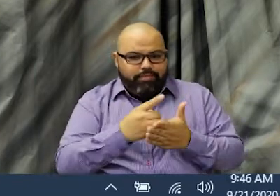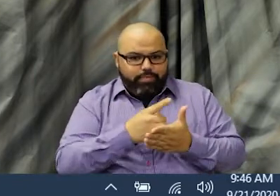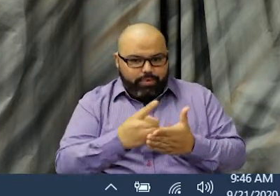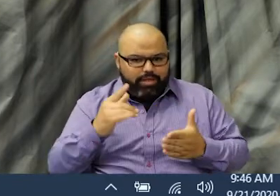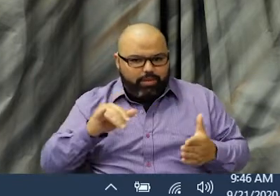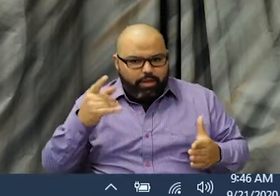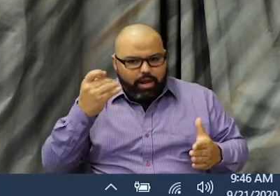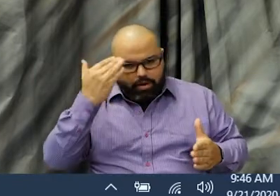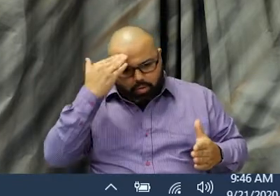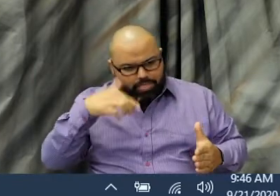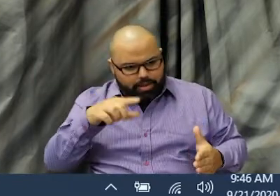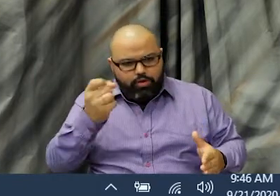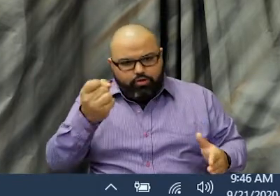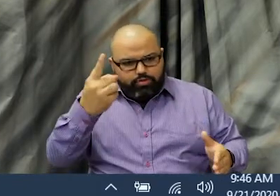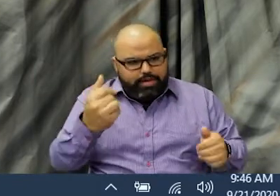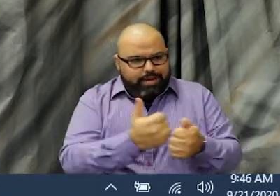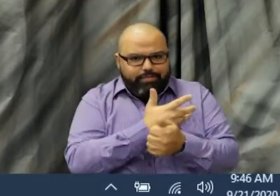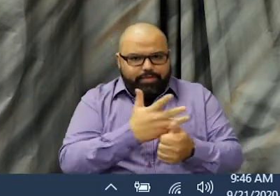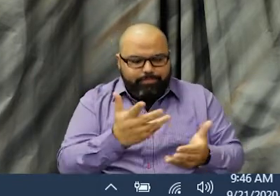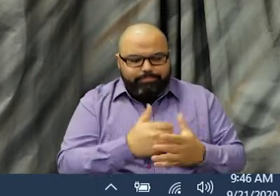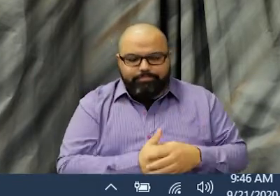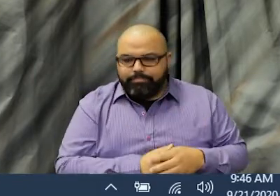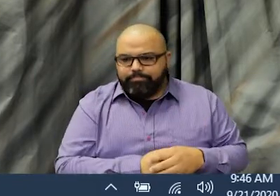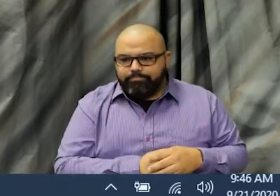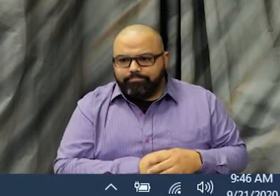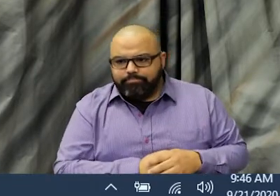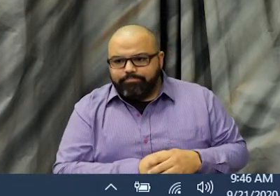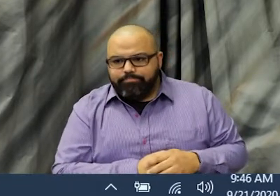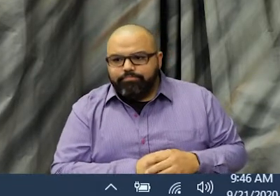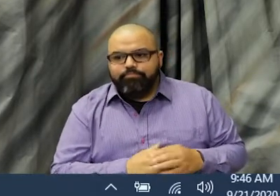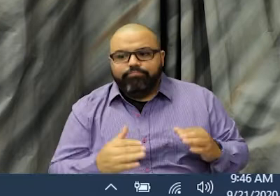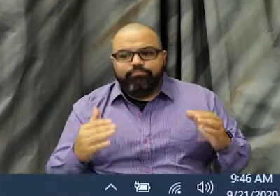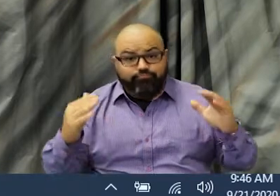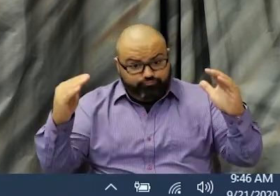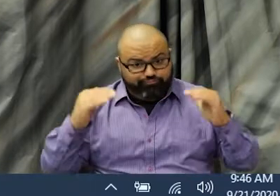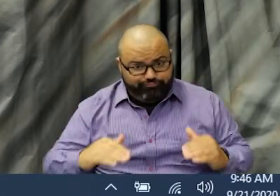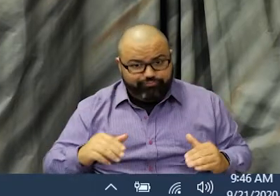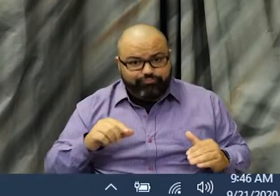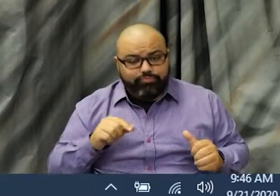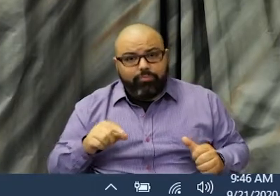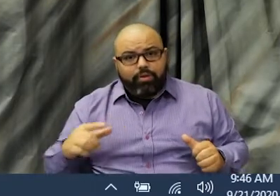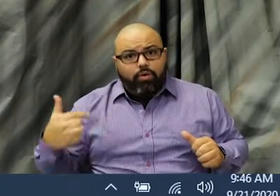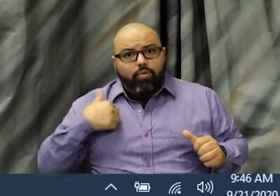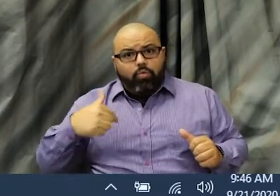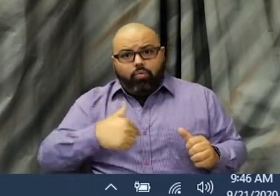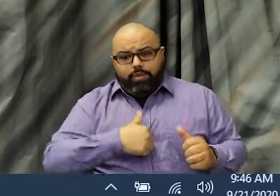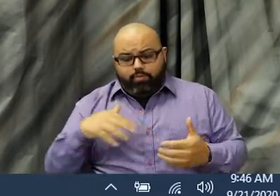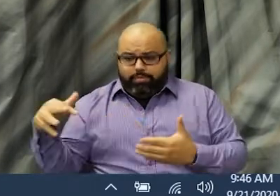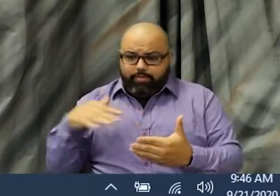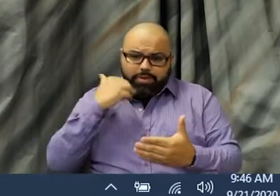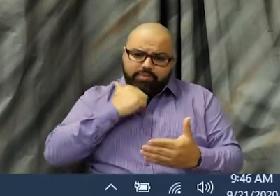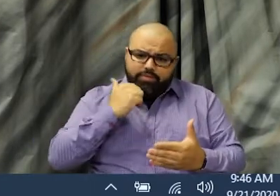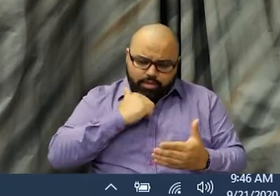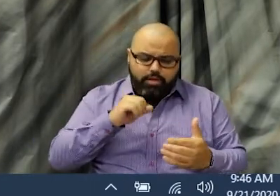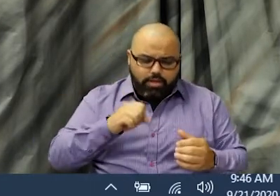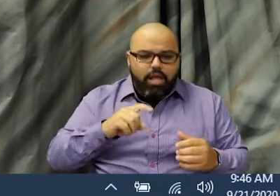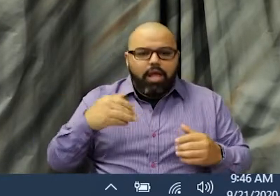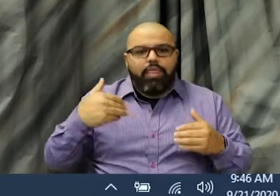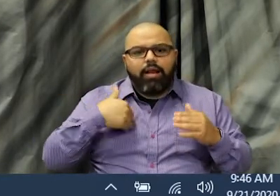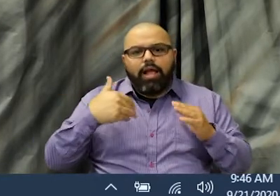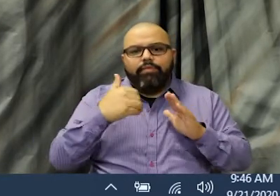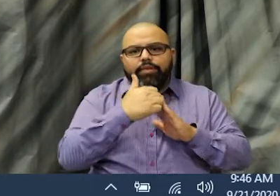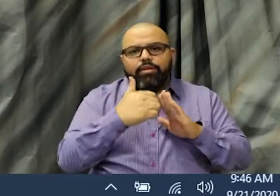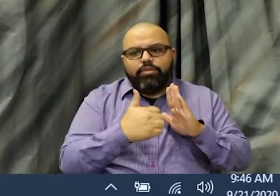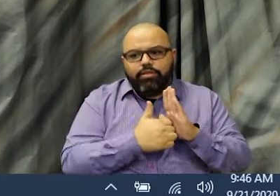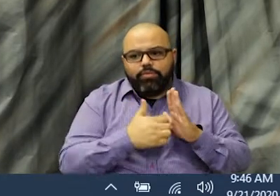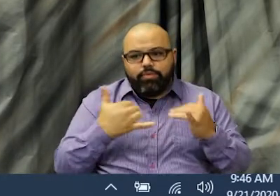week. That way I know that they understood the main concept of it all. After doing that, we review that every day, and then